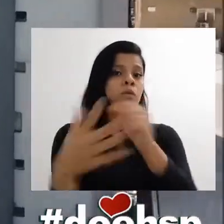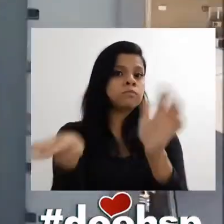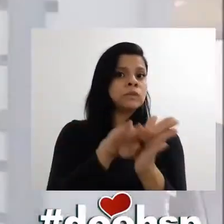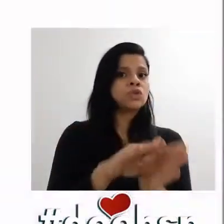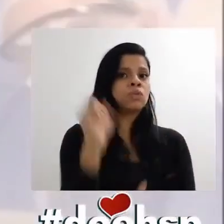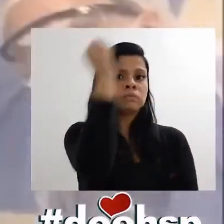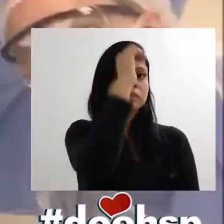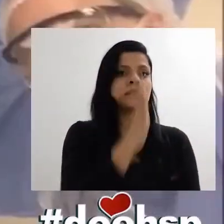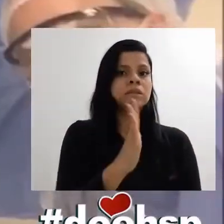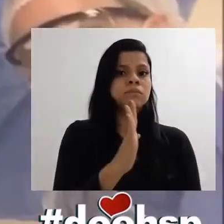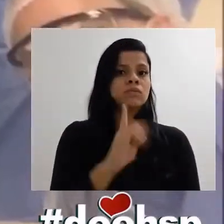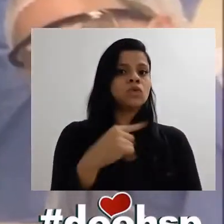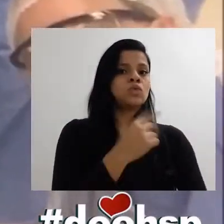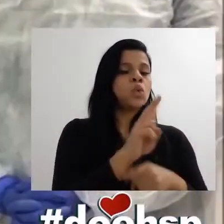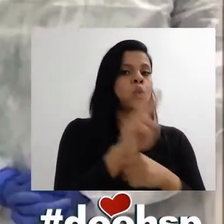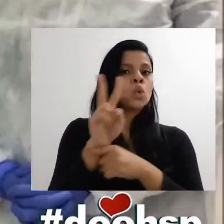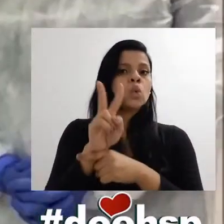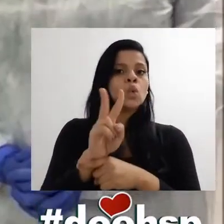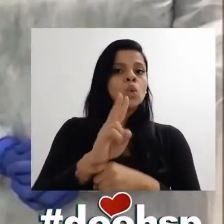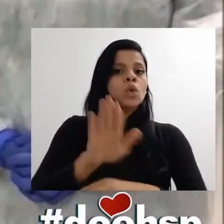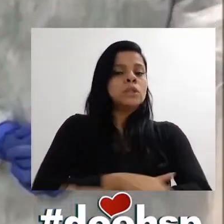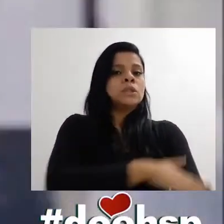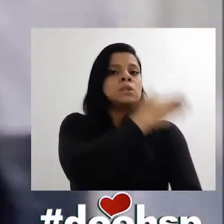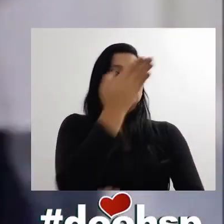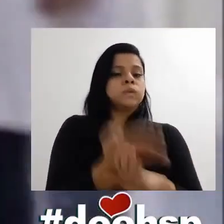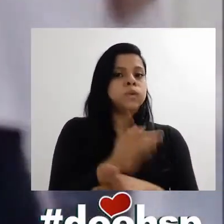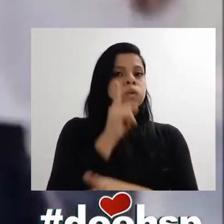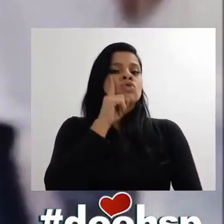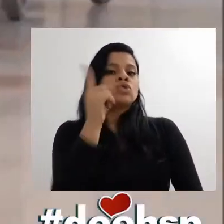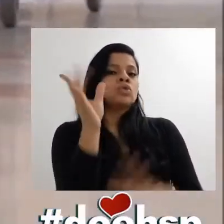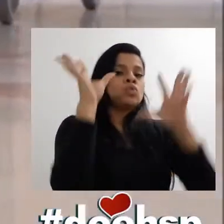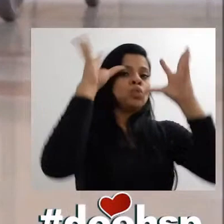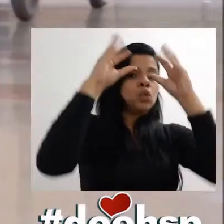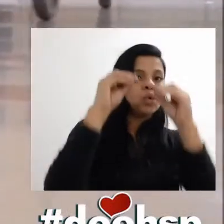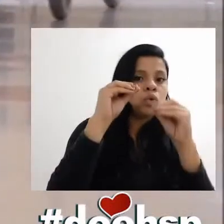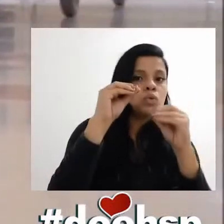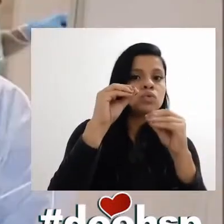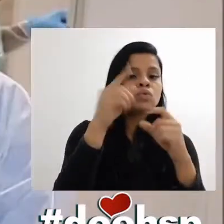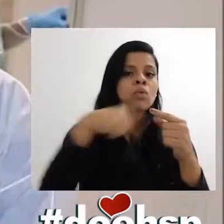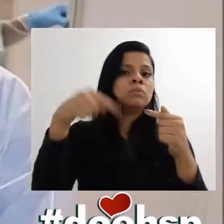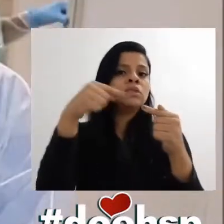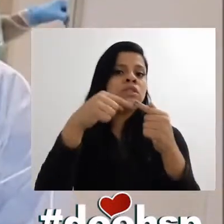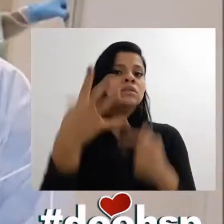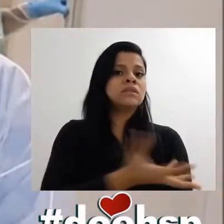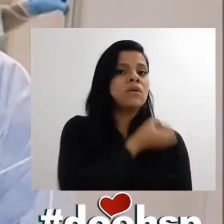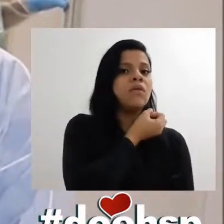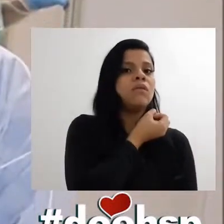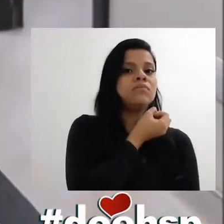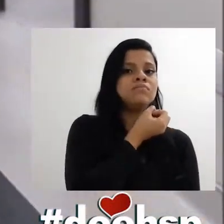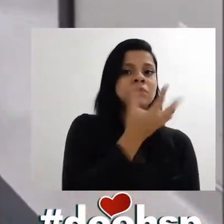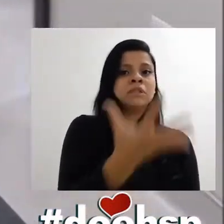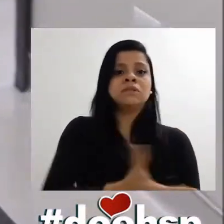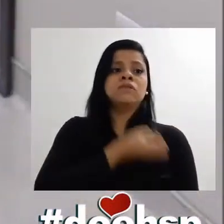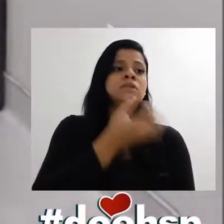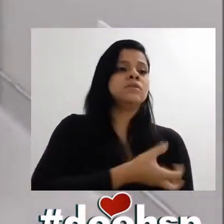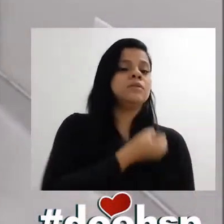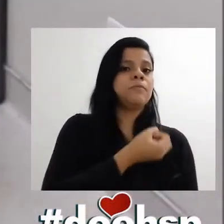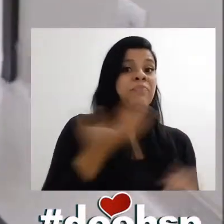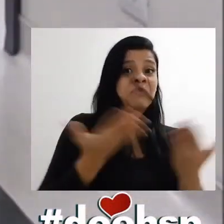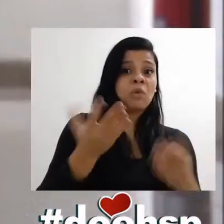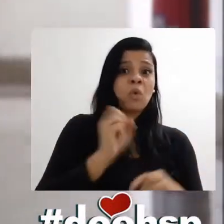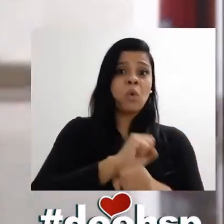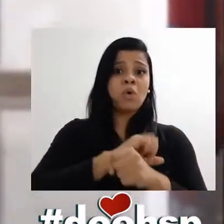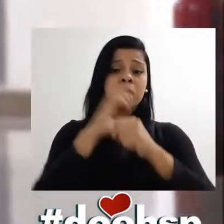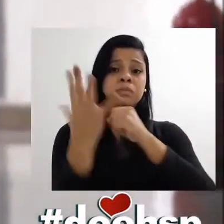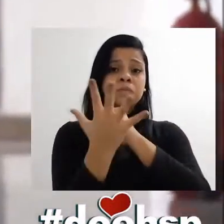ao Brasil, temos atuado dia e noite com a missão de salvar vidas. Neste momento tão crítico da pandemia, houve um